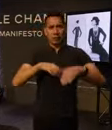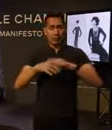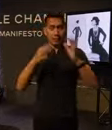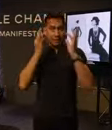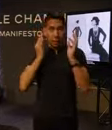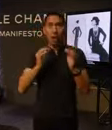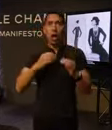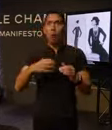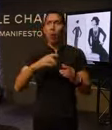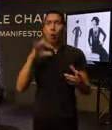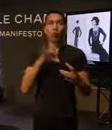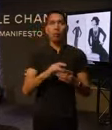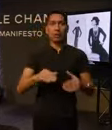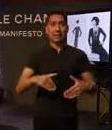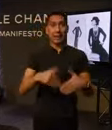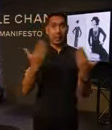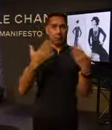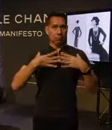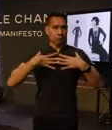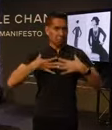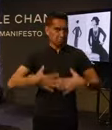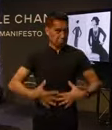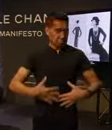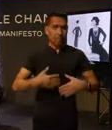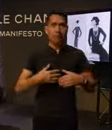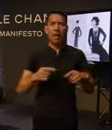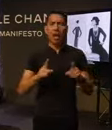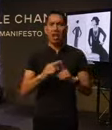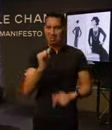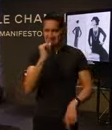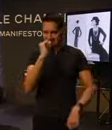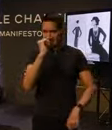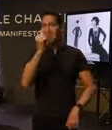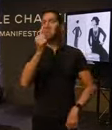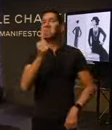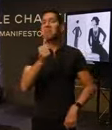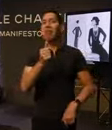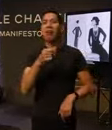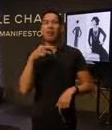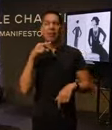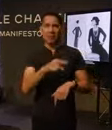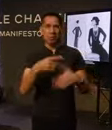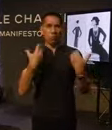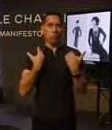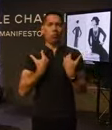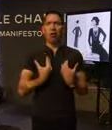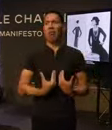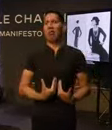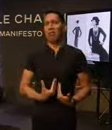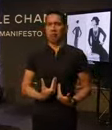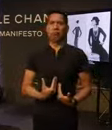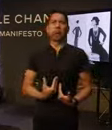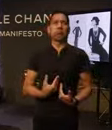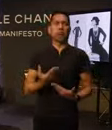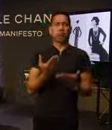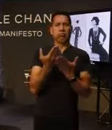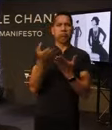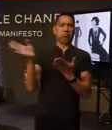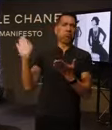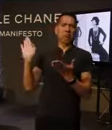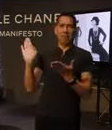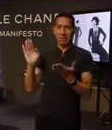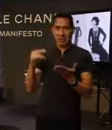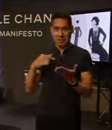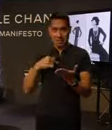about day wear and about sort of thumbing a nose to that idea of wealth being a precedent. And, you know, this